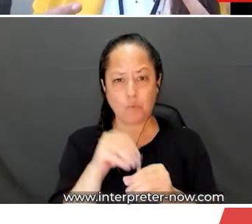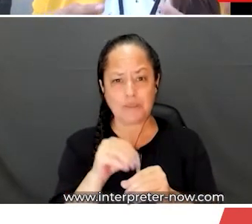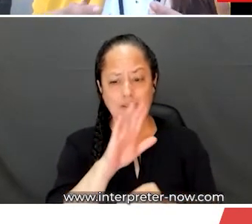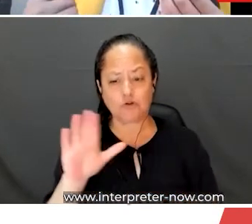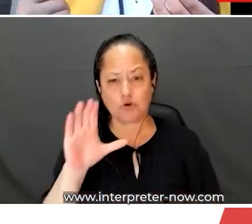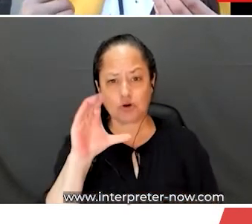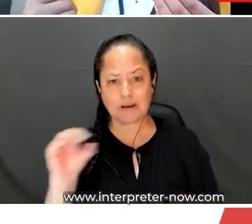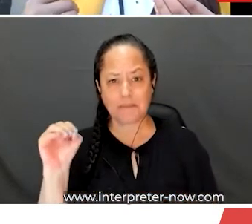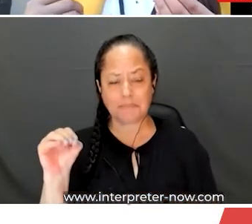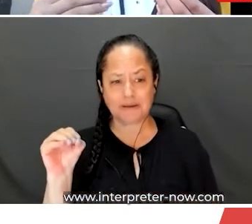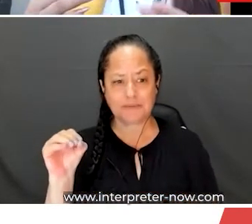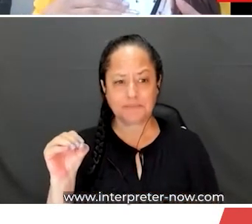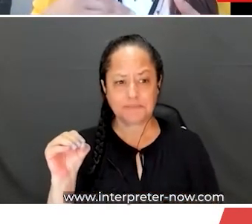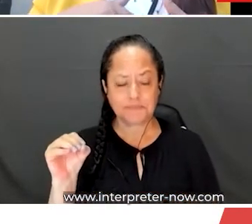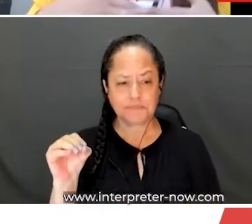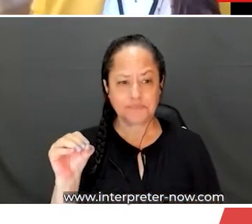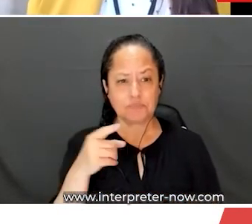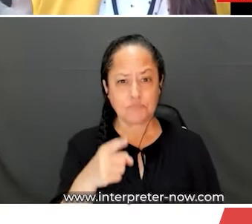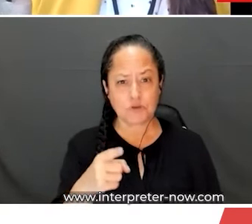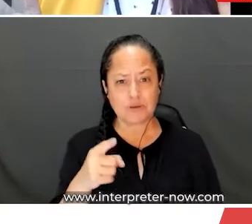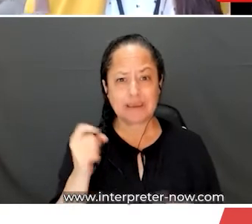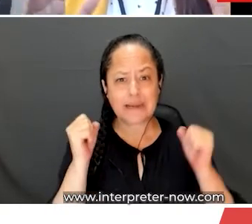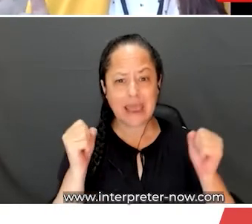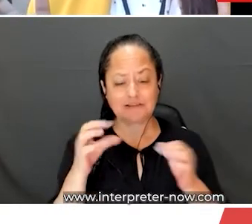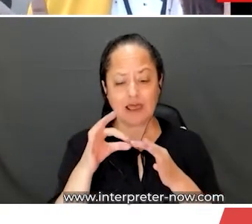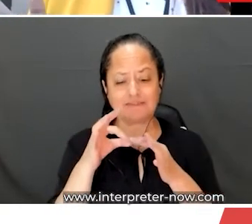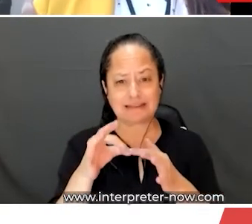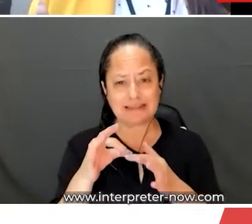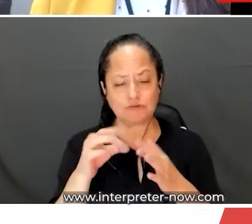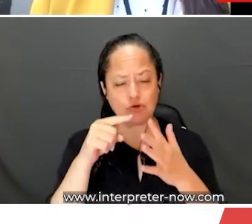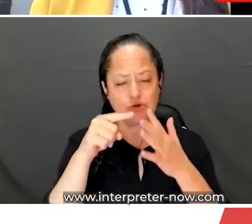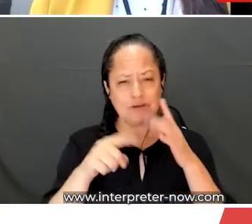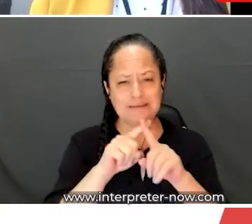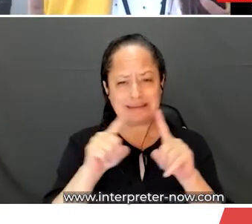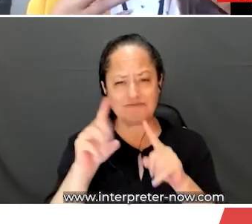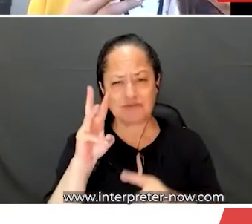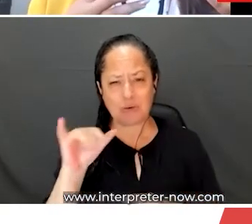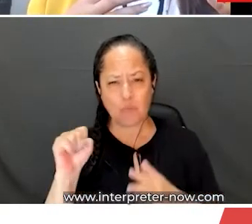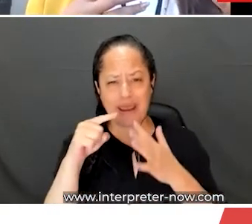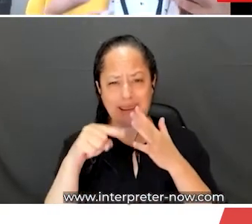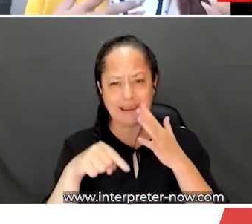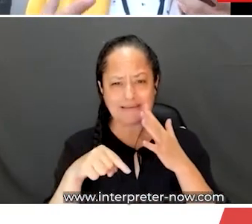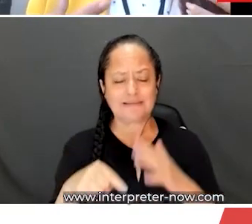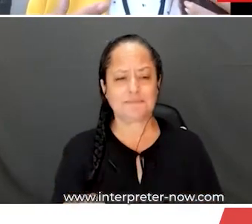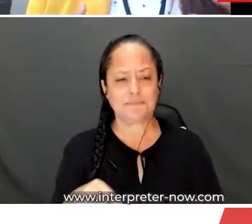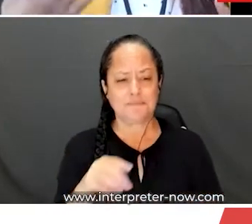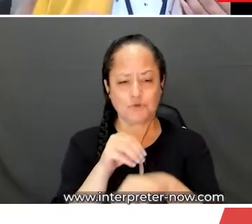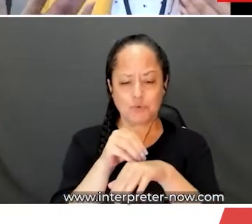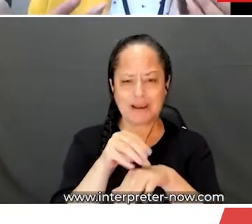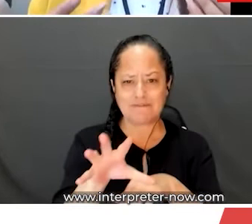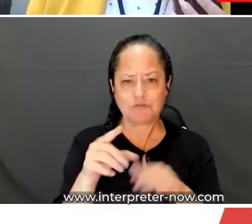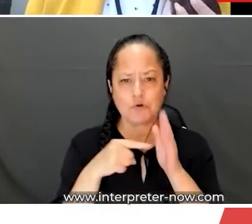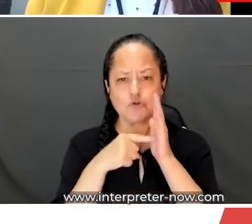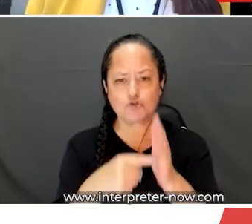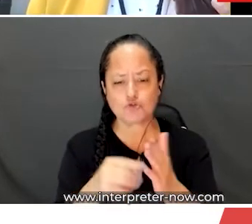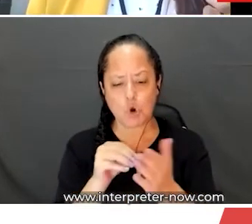company you can exercise leadership in so many different ways. And I think just to influence and show